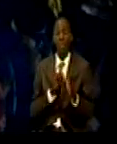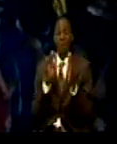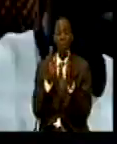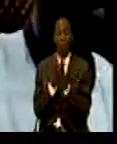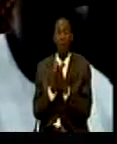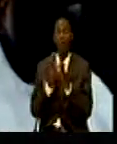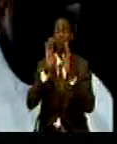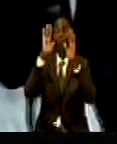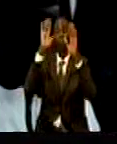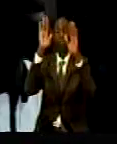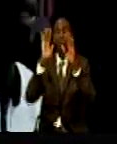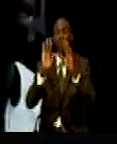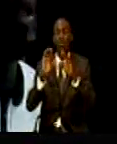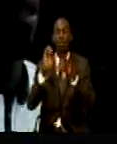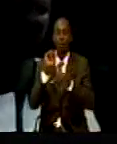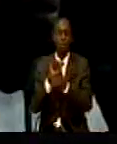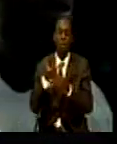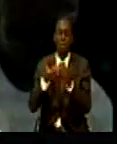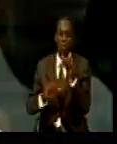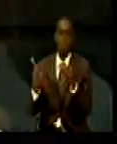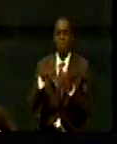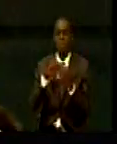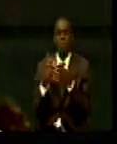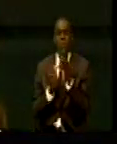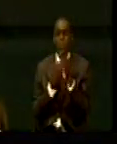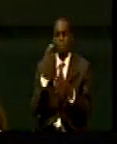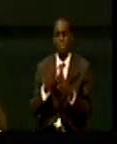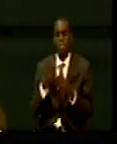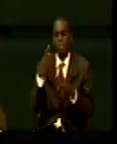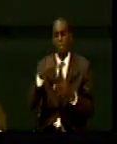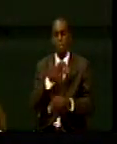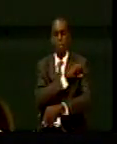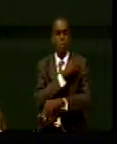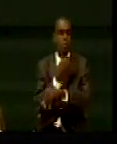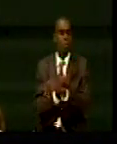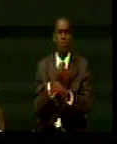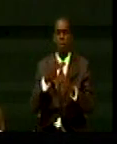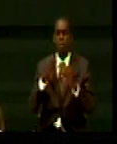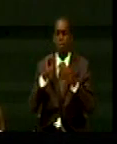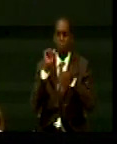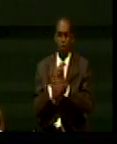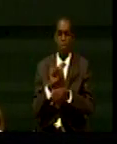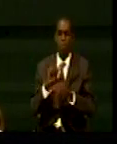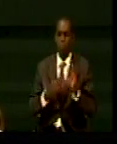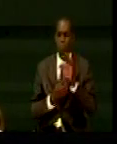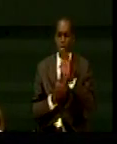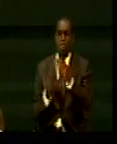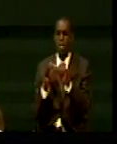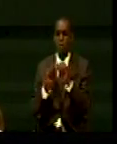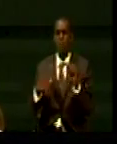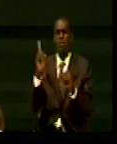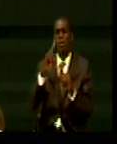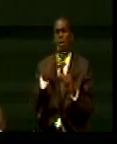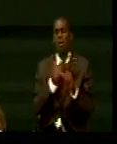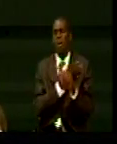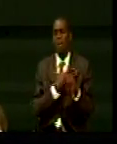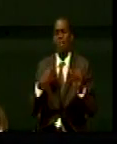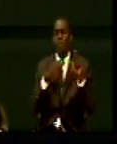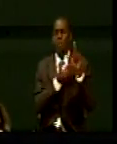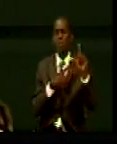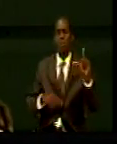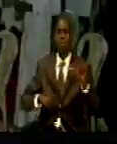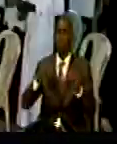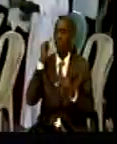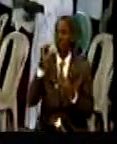miracles everywhere. Amen. The supernatural manifested everywhere. Amen. And Lord, testimonies in